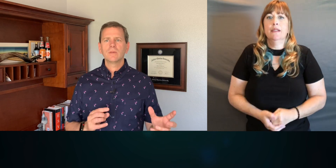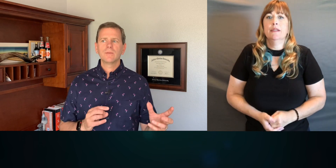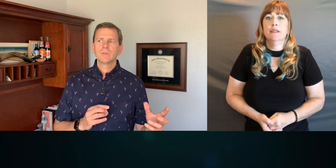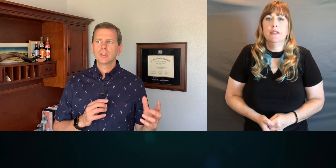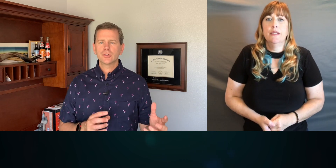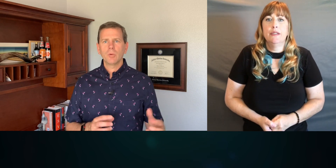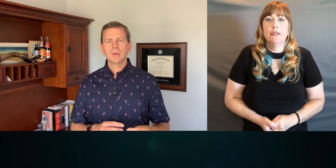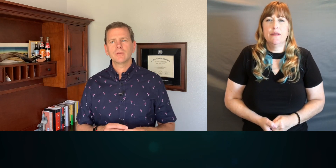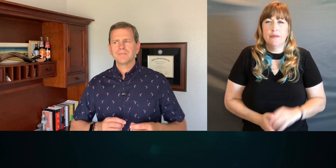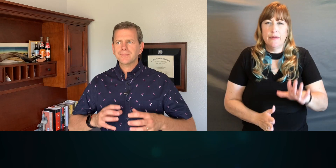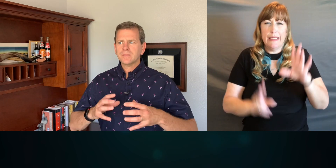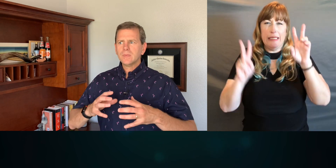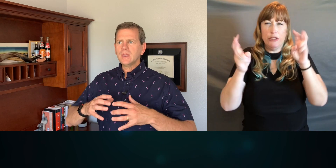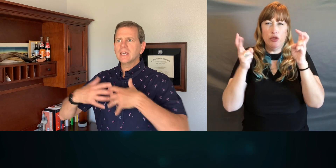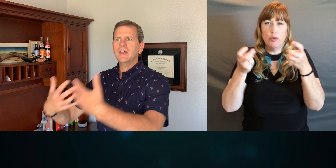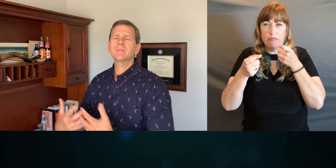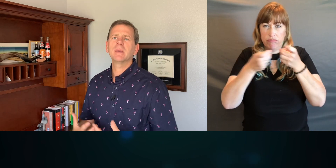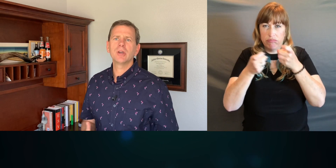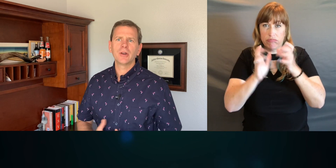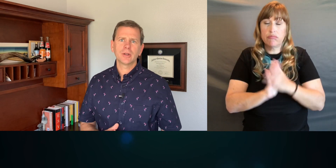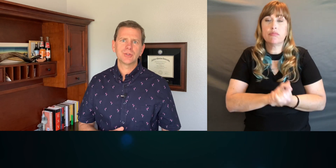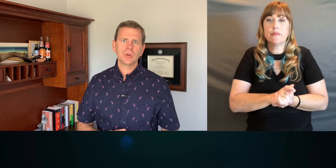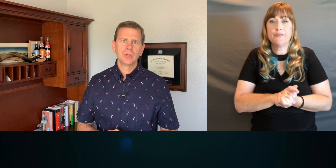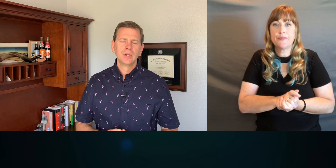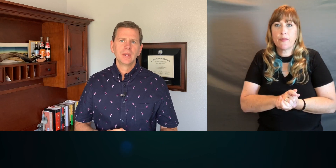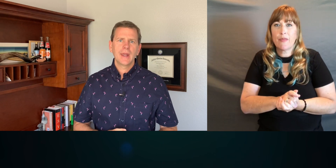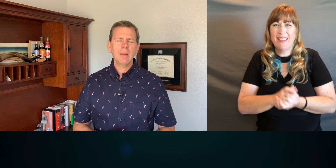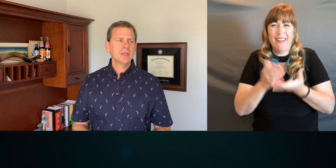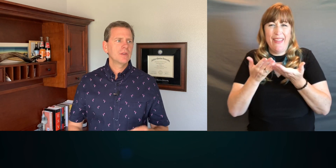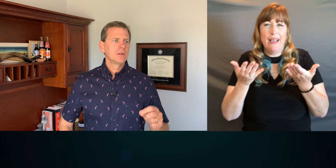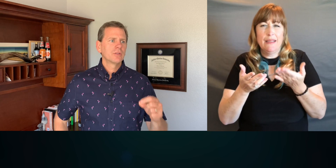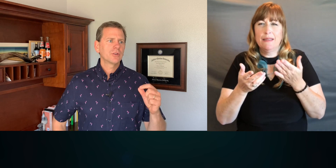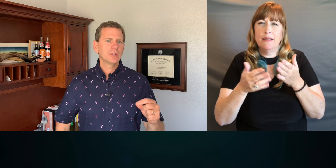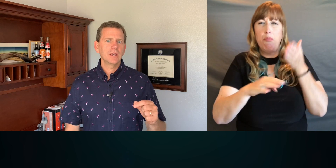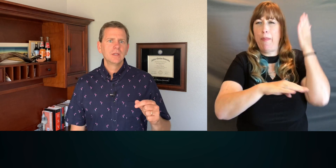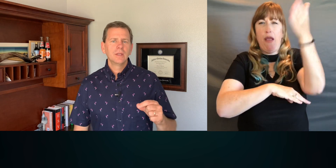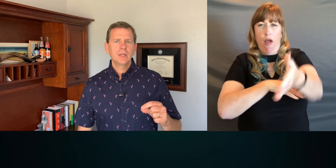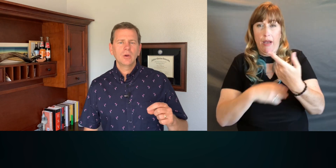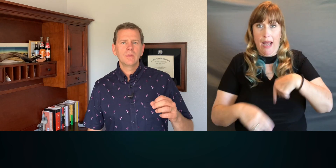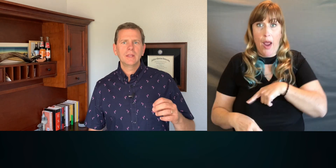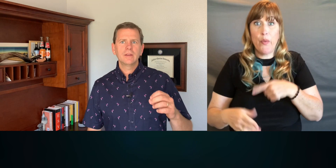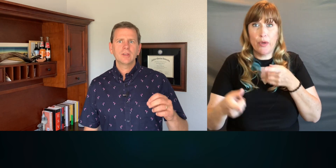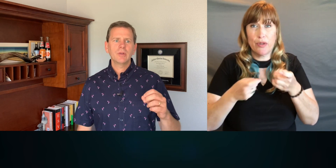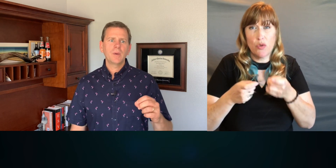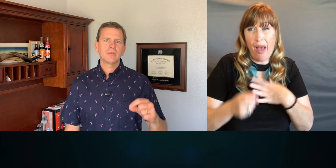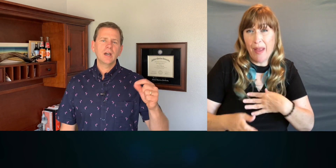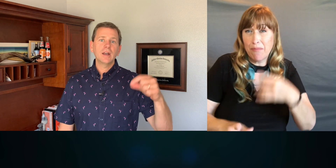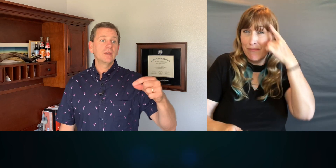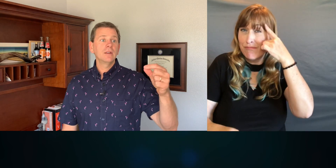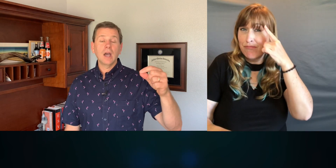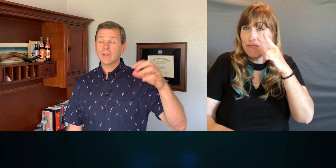issue of control, because events get beyond our control. And I believe that certainly, you know, in some